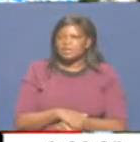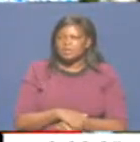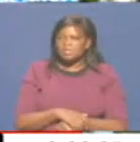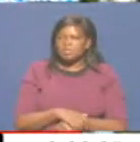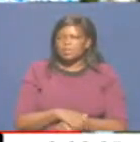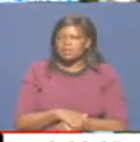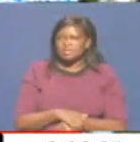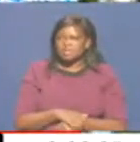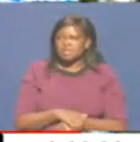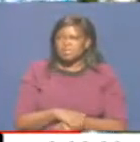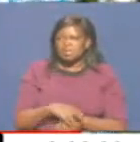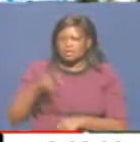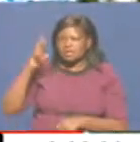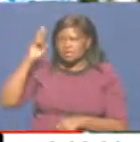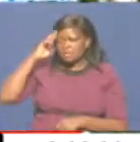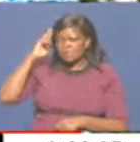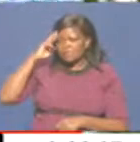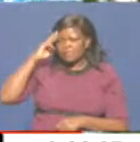Remember,